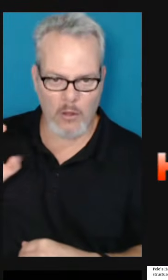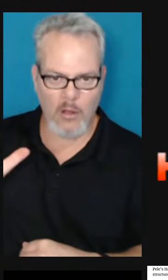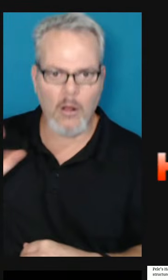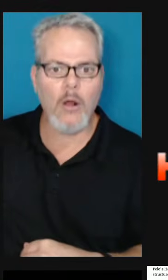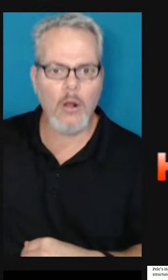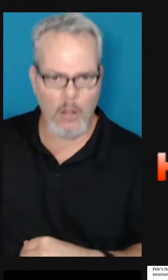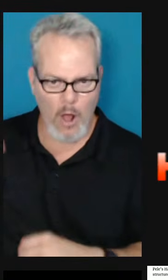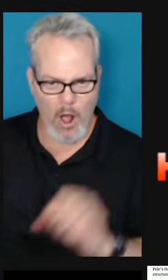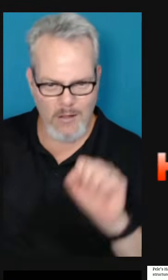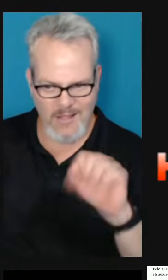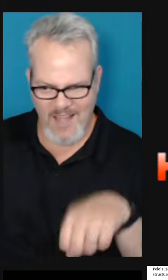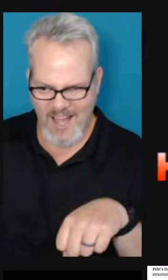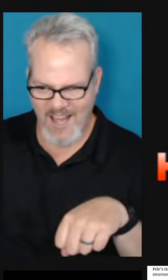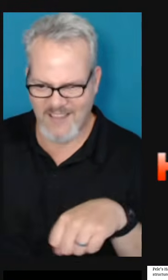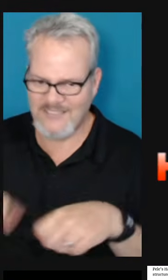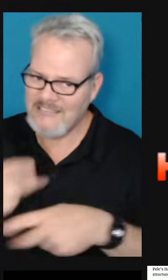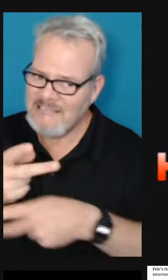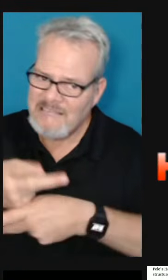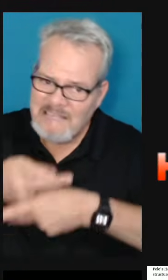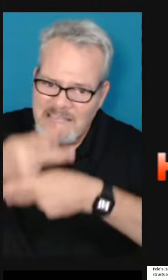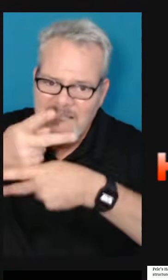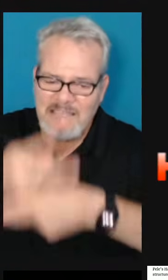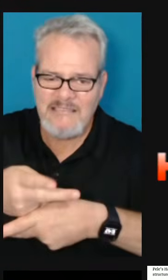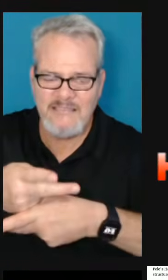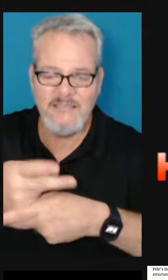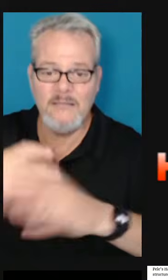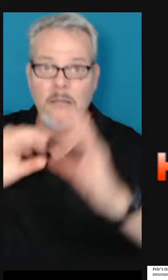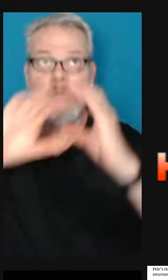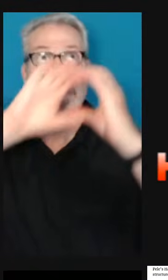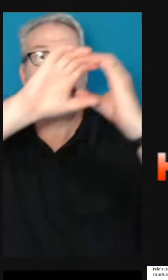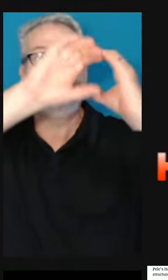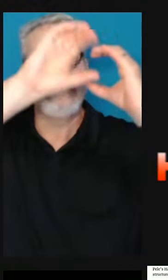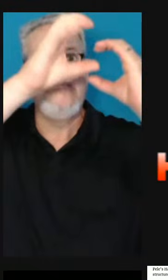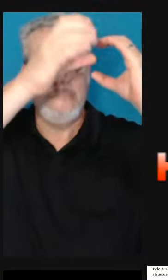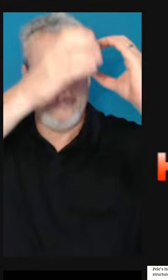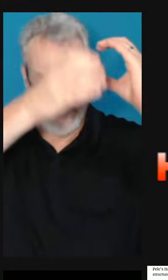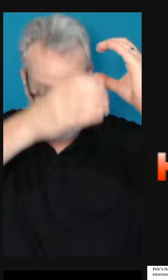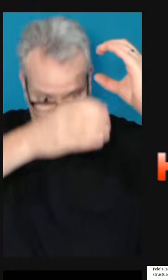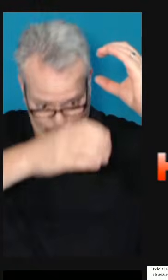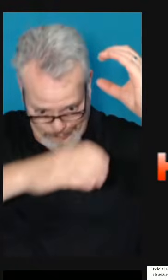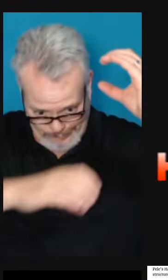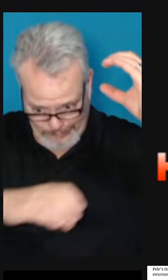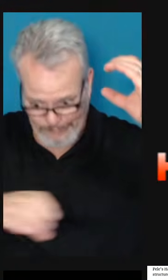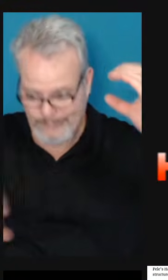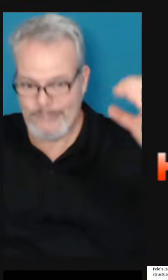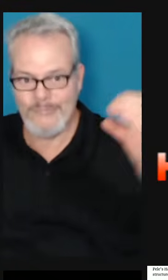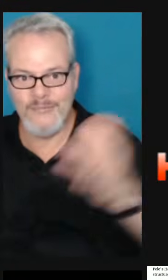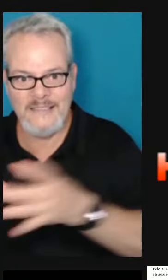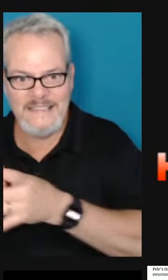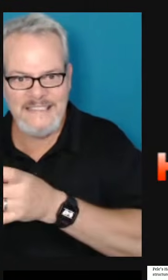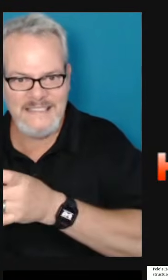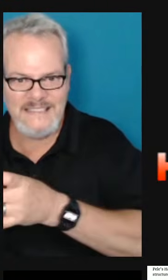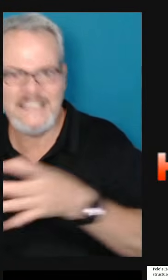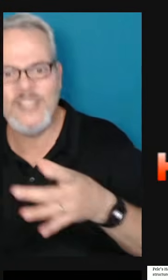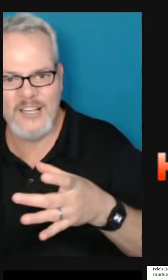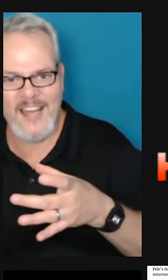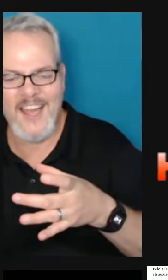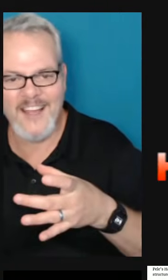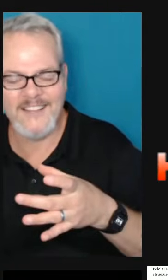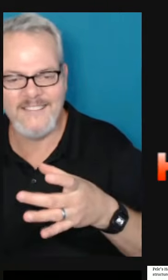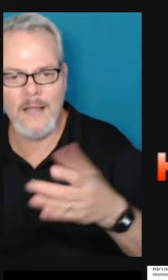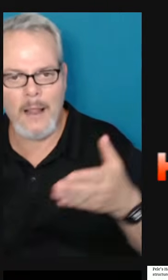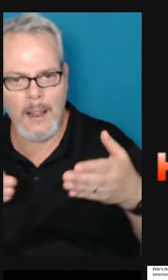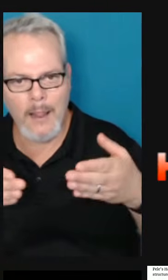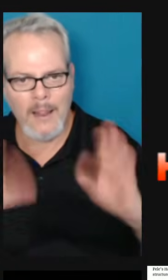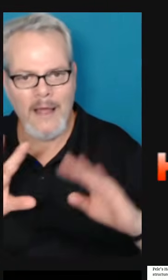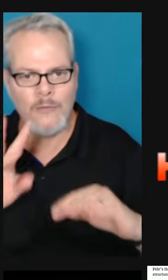That's when you need to worry about disconnecting your downpipe from your gutter system until you can actually either rinse your roof off or let some natural rainfall wash